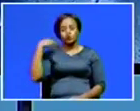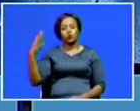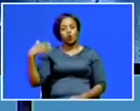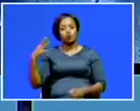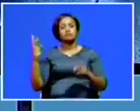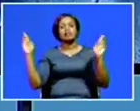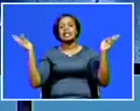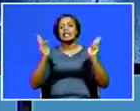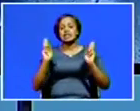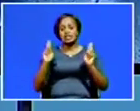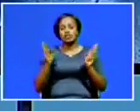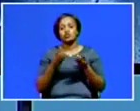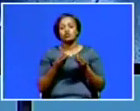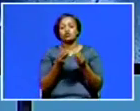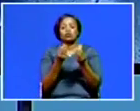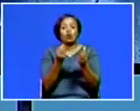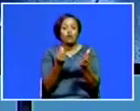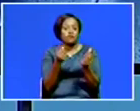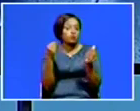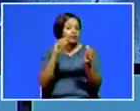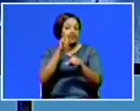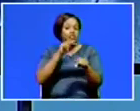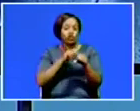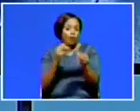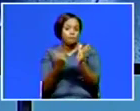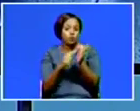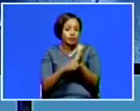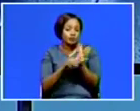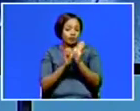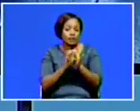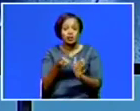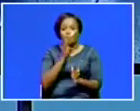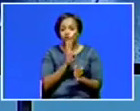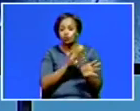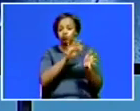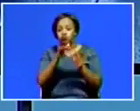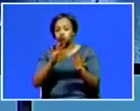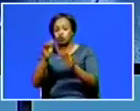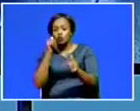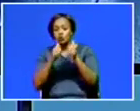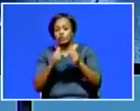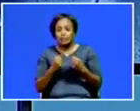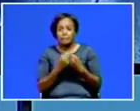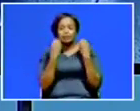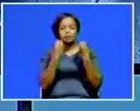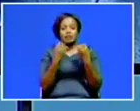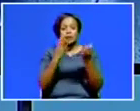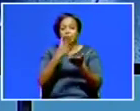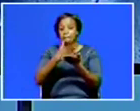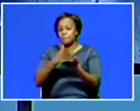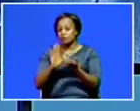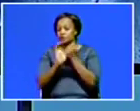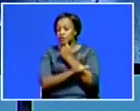natural disasters like floods, which have wreaked havoc in many parts of the country. Raymond spoke after donating